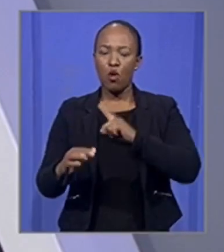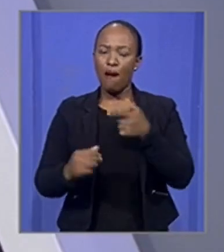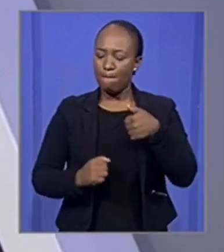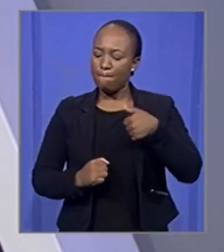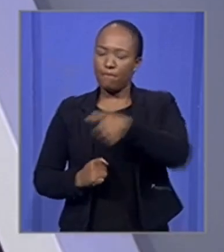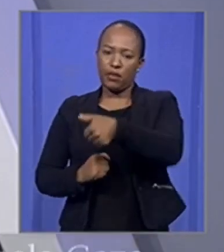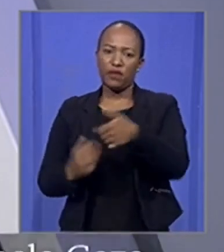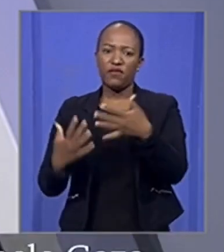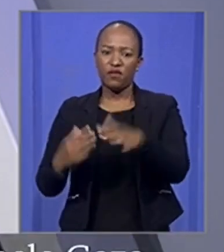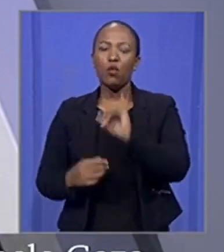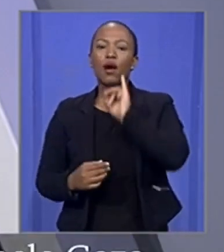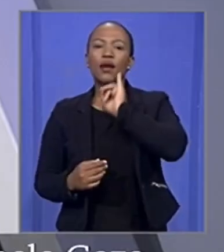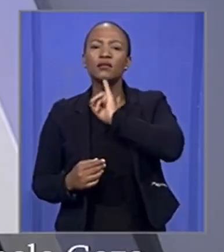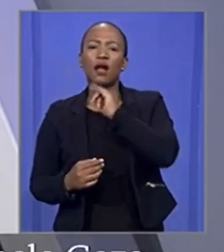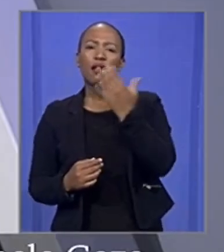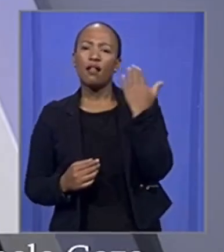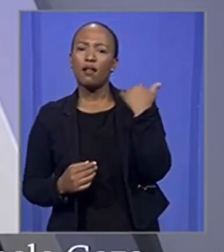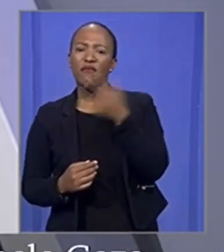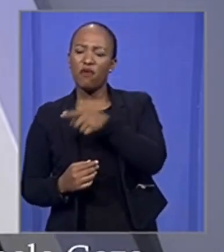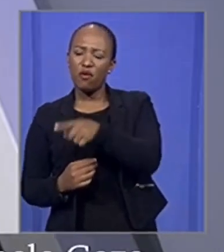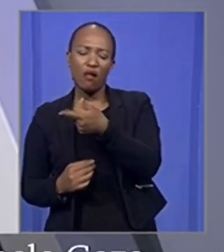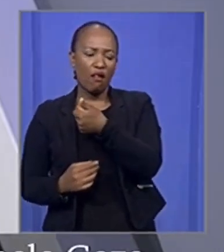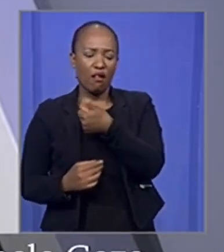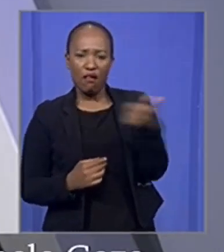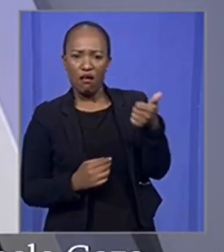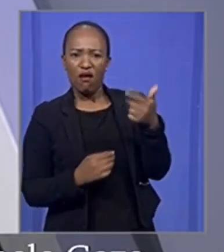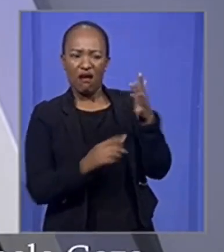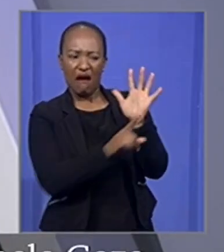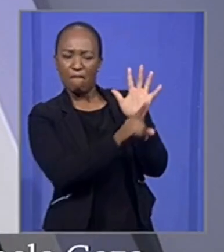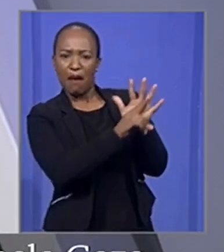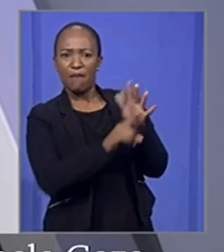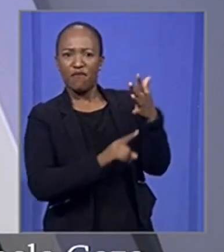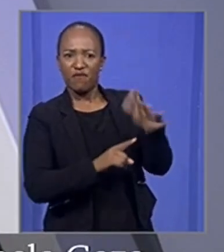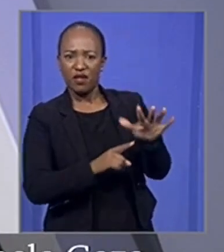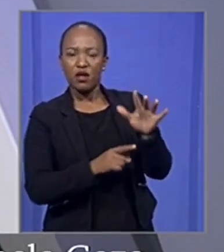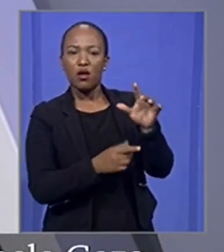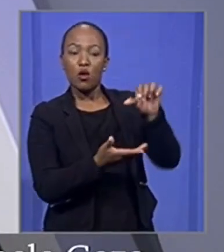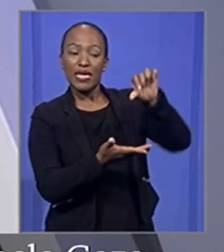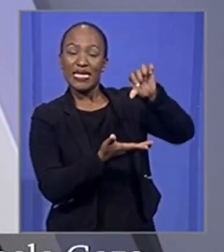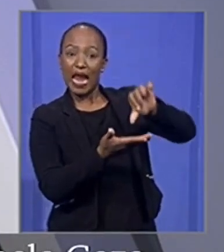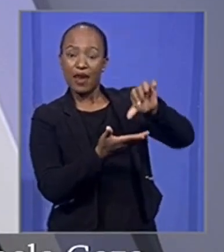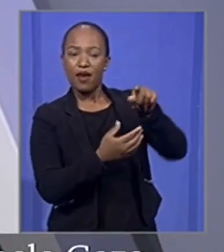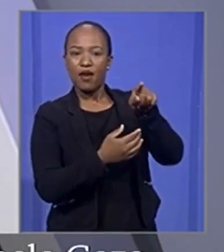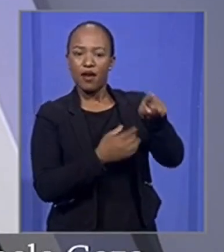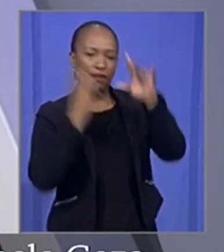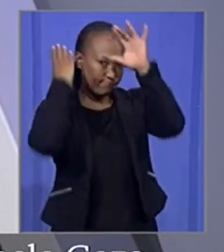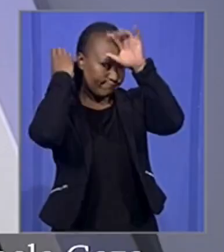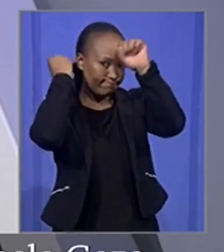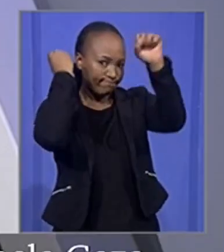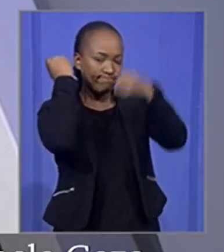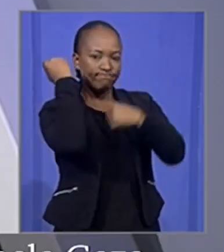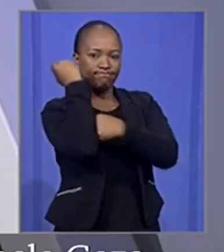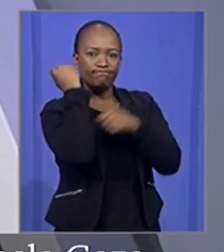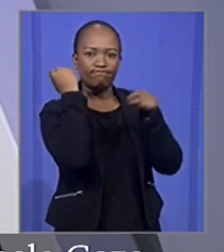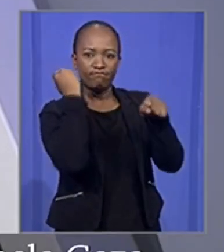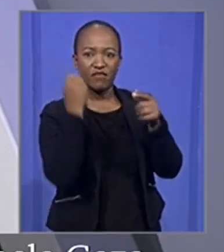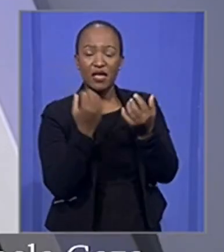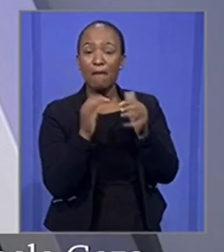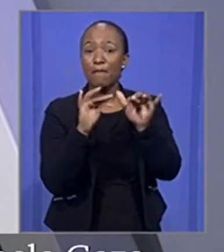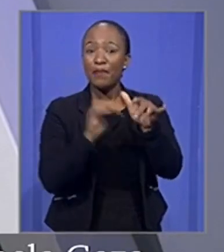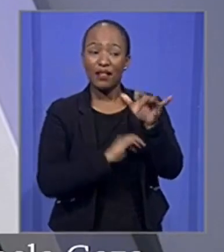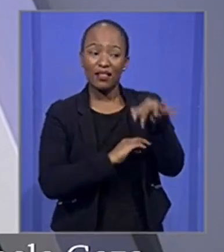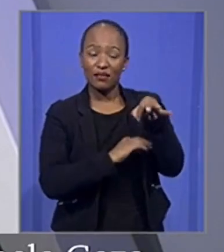ditlhaselo tse entsweng ke Israel pejana kgweding ena ntlokgolong ya Iran e Syria moo o ileng a hlokala batho ba 13